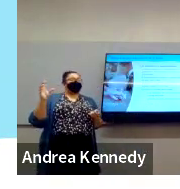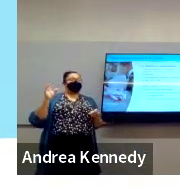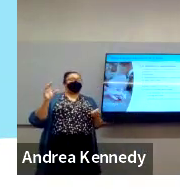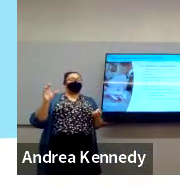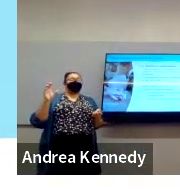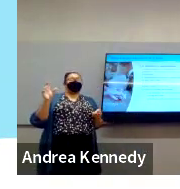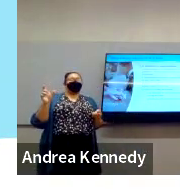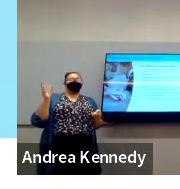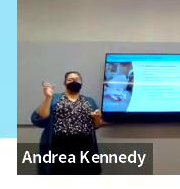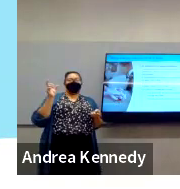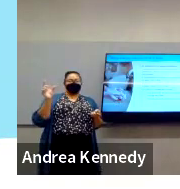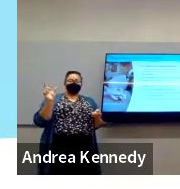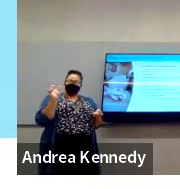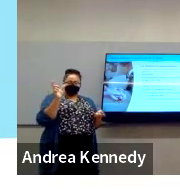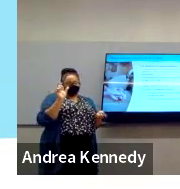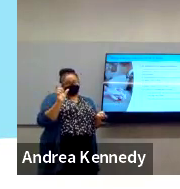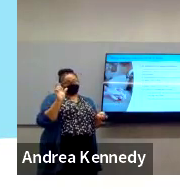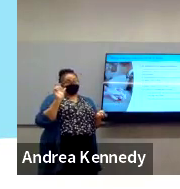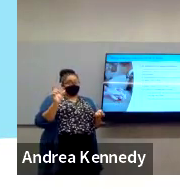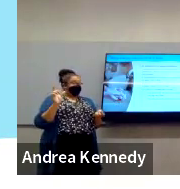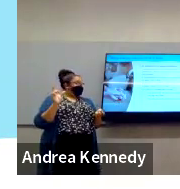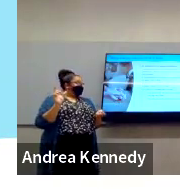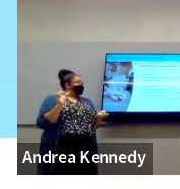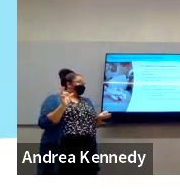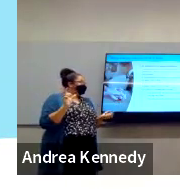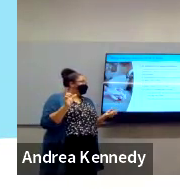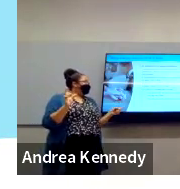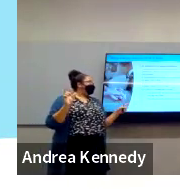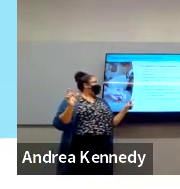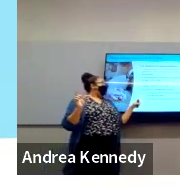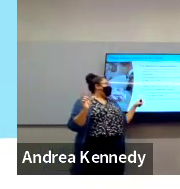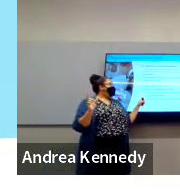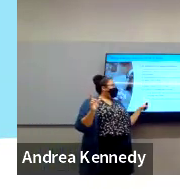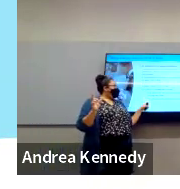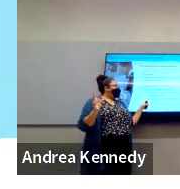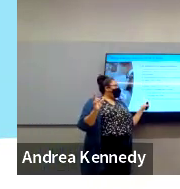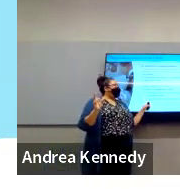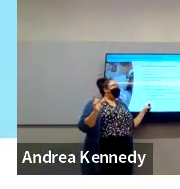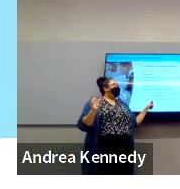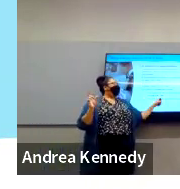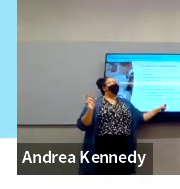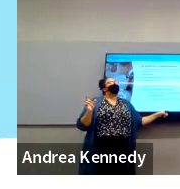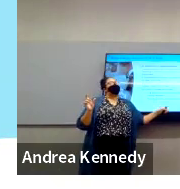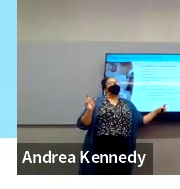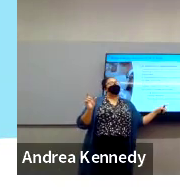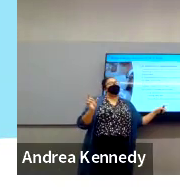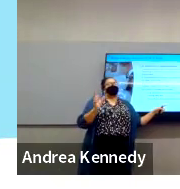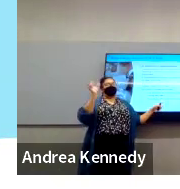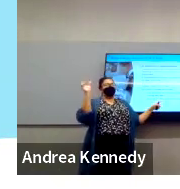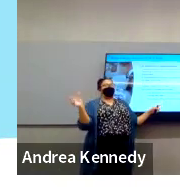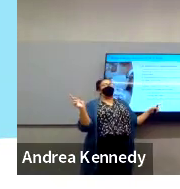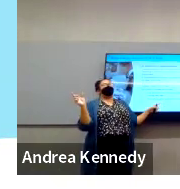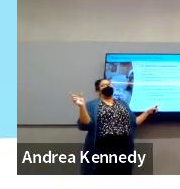percent increase would be on the current rent amount that you're paying. And then they would add